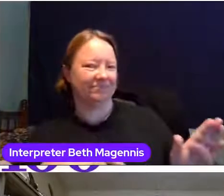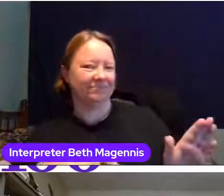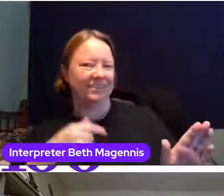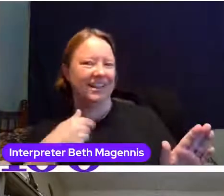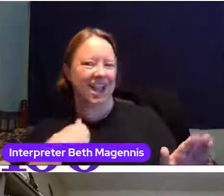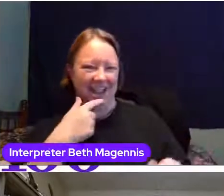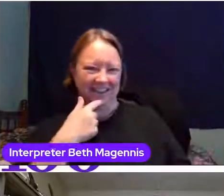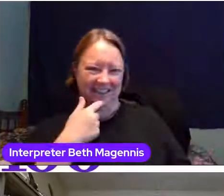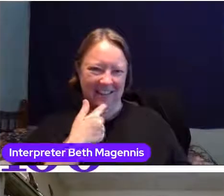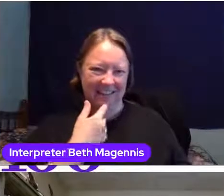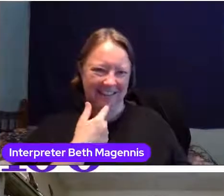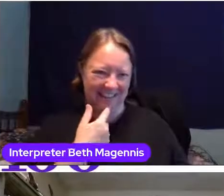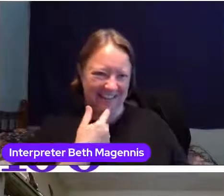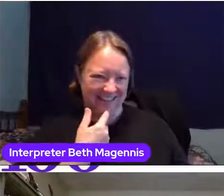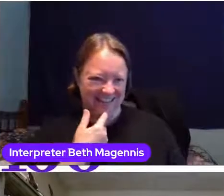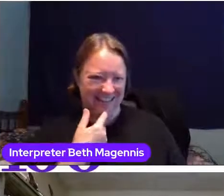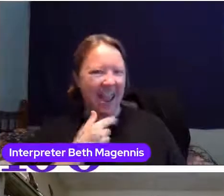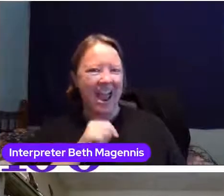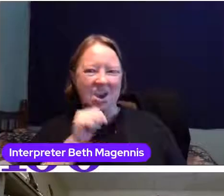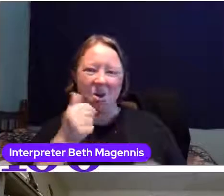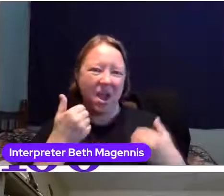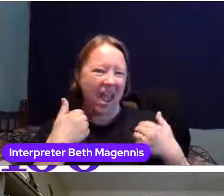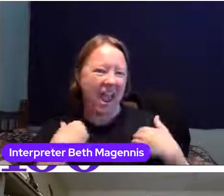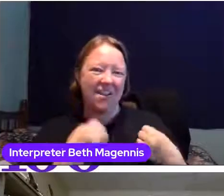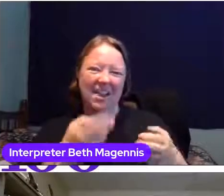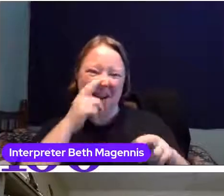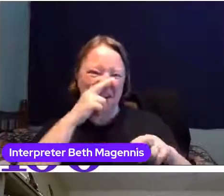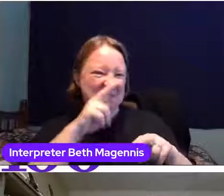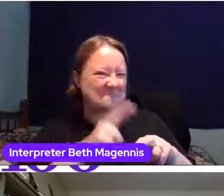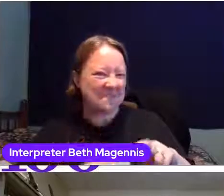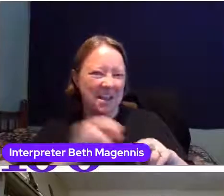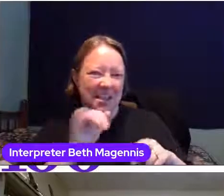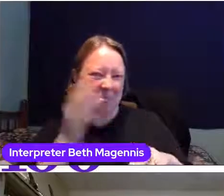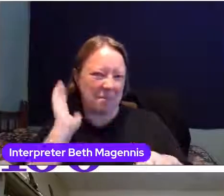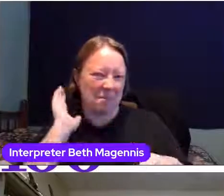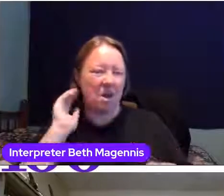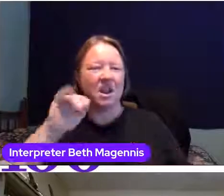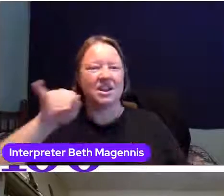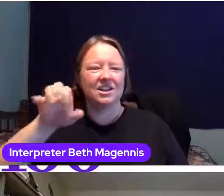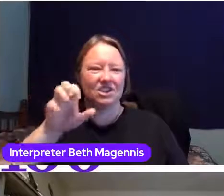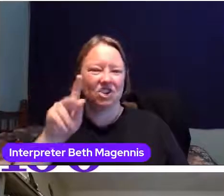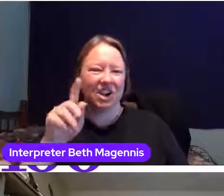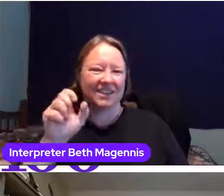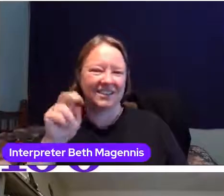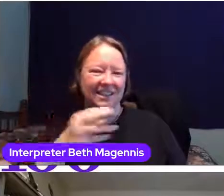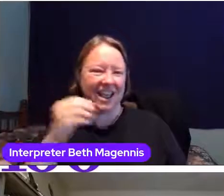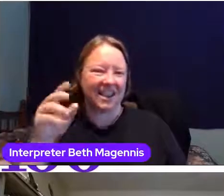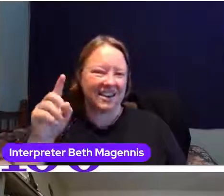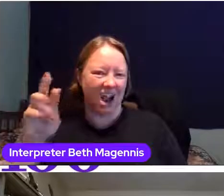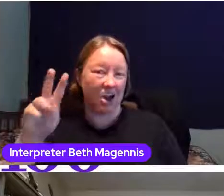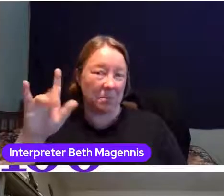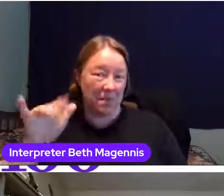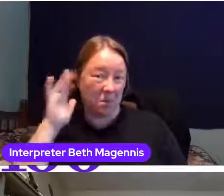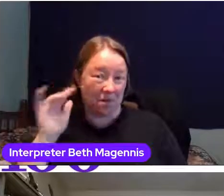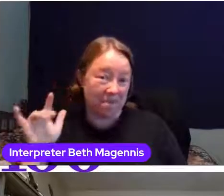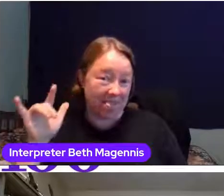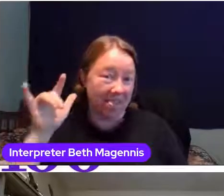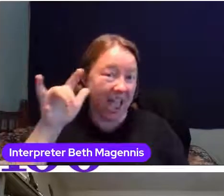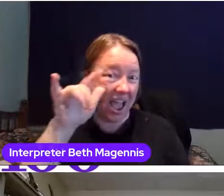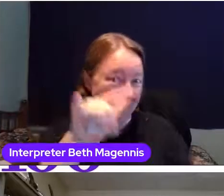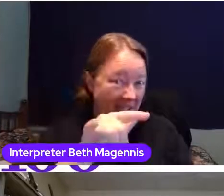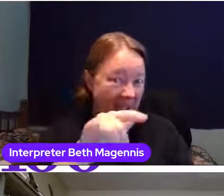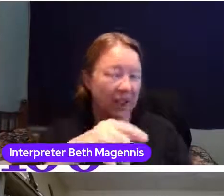say. I don't have as much fun as I used to. That Jackson and Dr. Kimberly would fly down, but